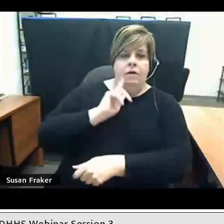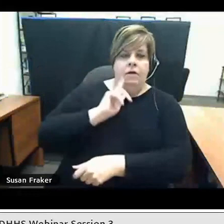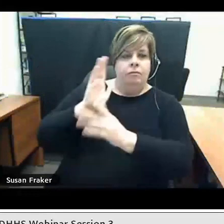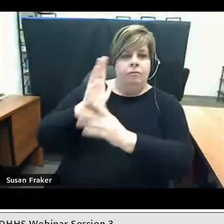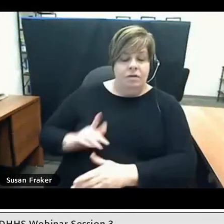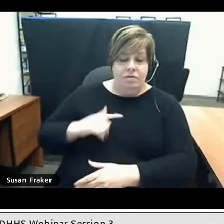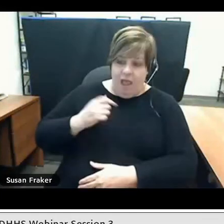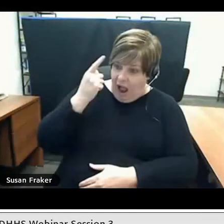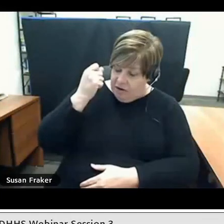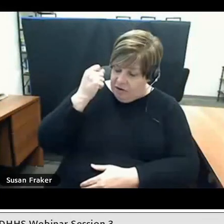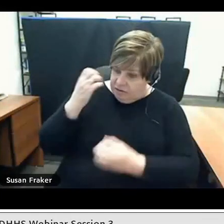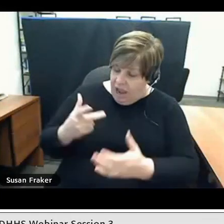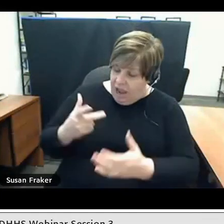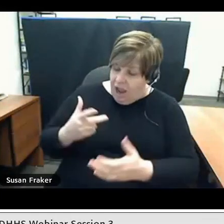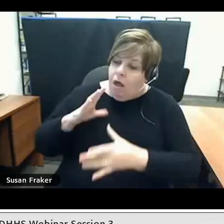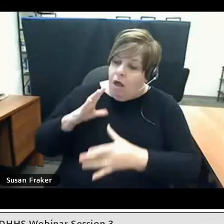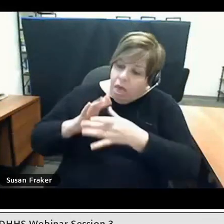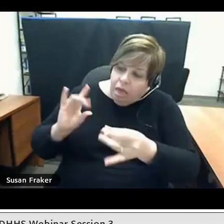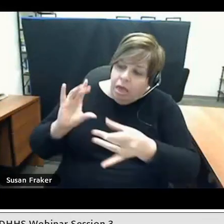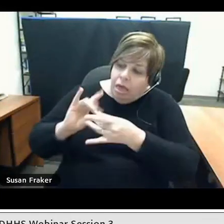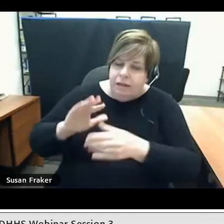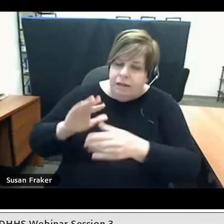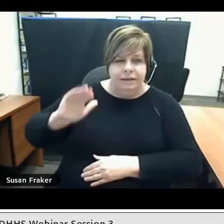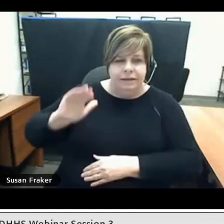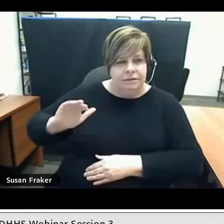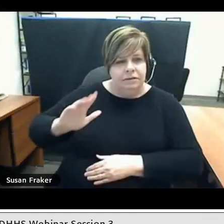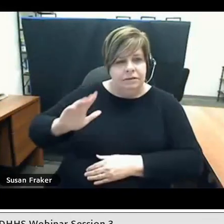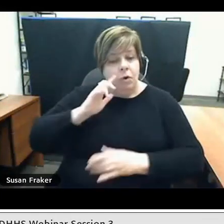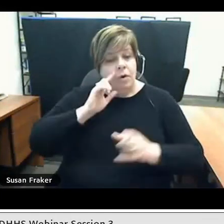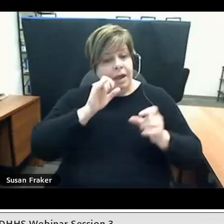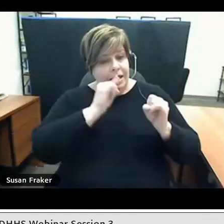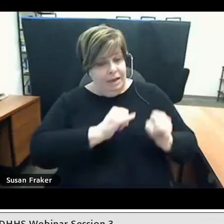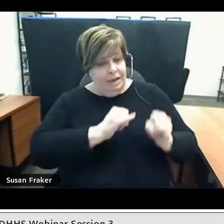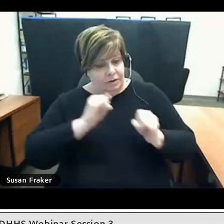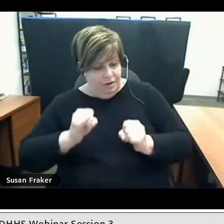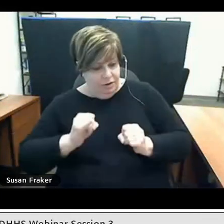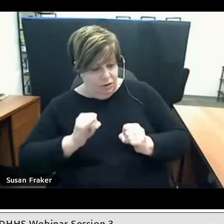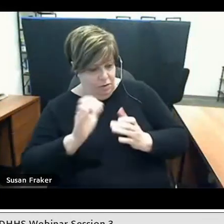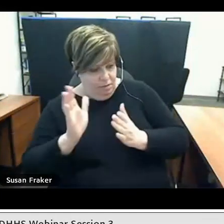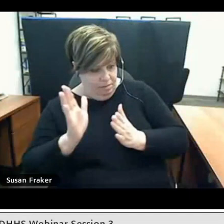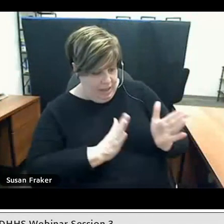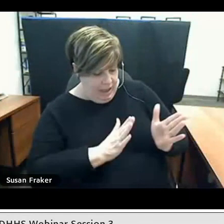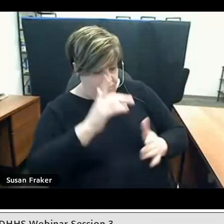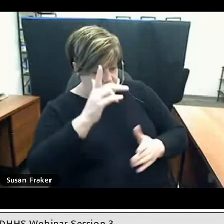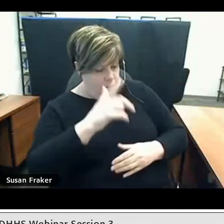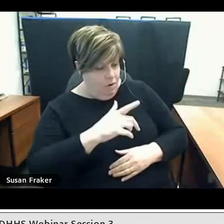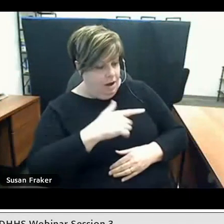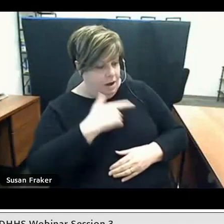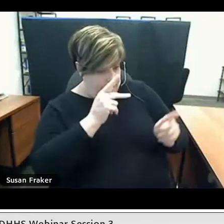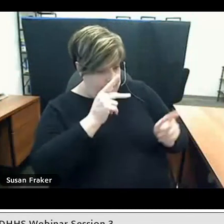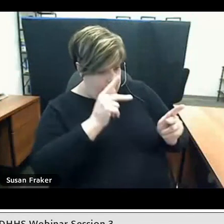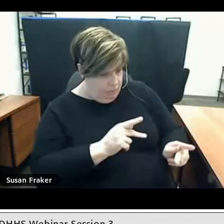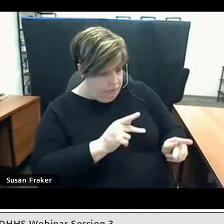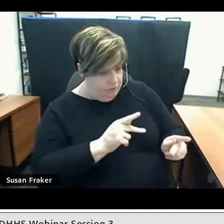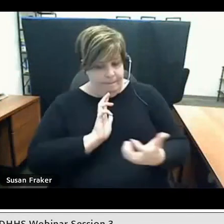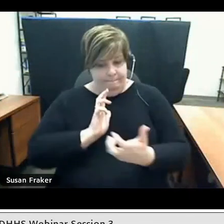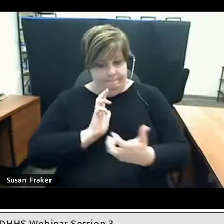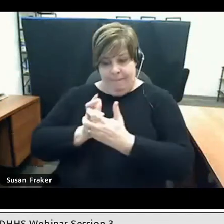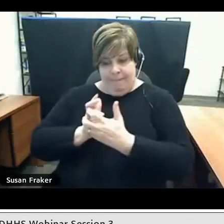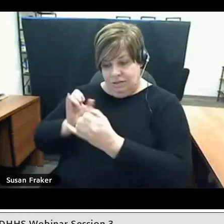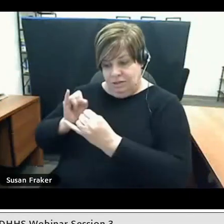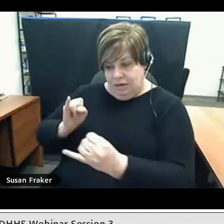everything perfectly. So just like you individualize your care for a hearing person, you individualize your care for a deaf person.